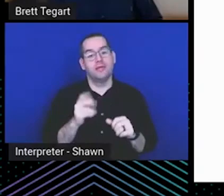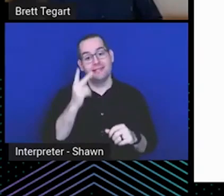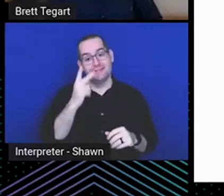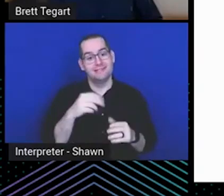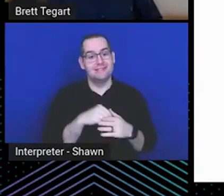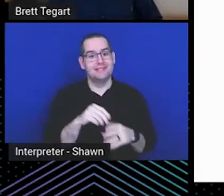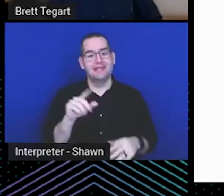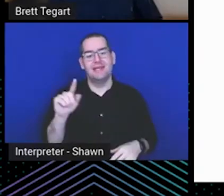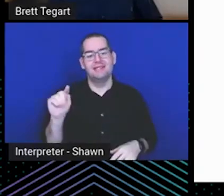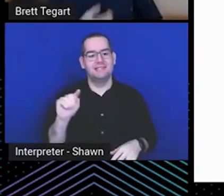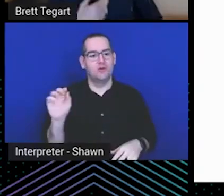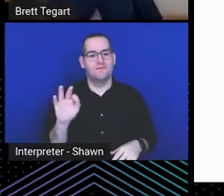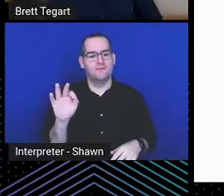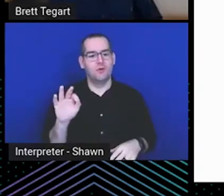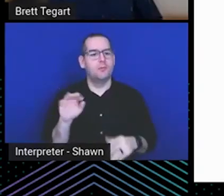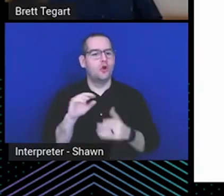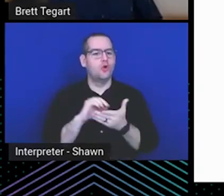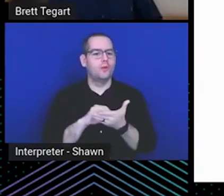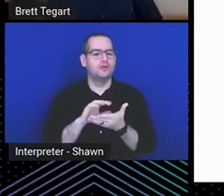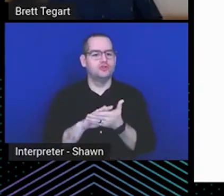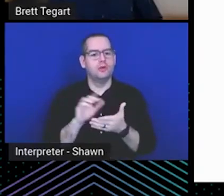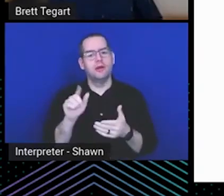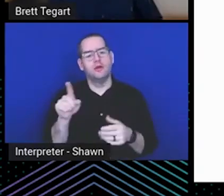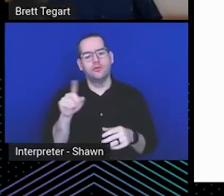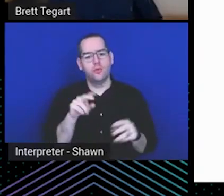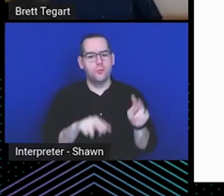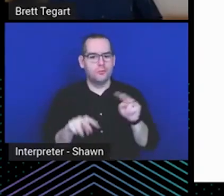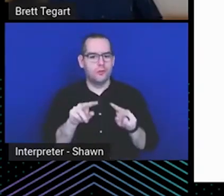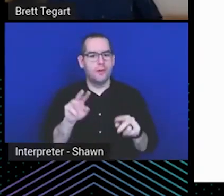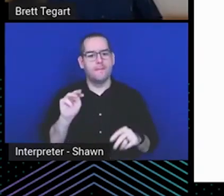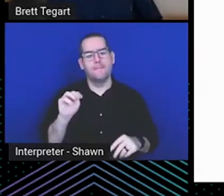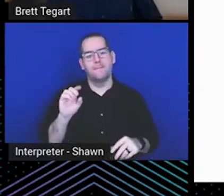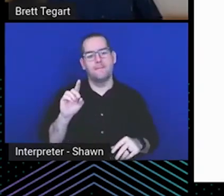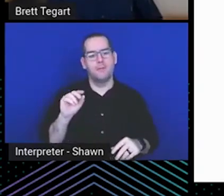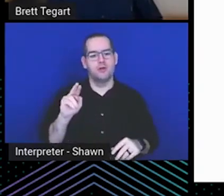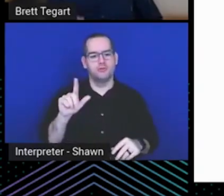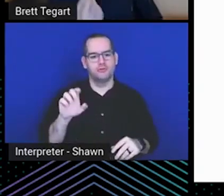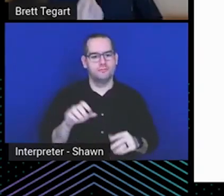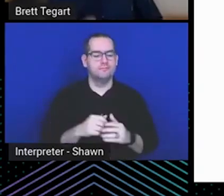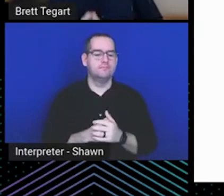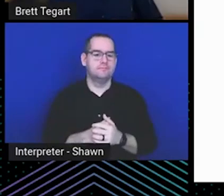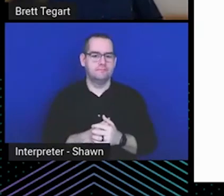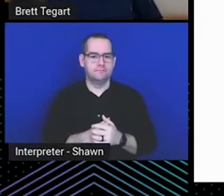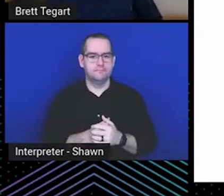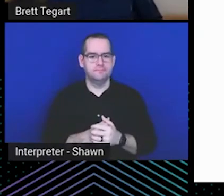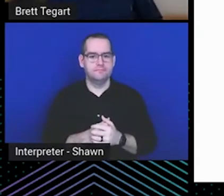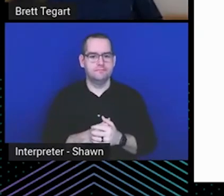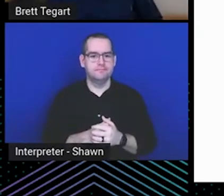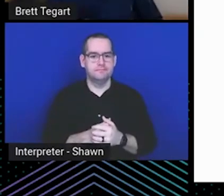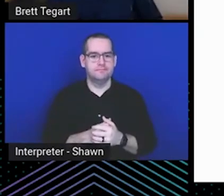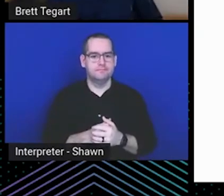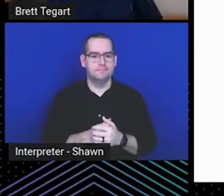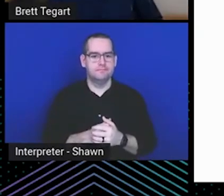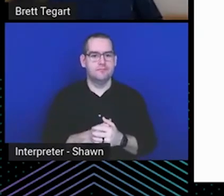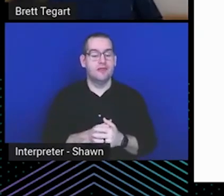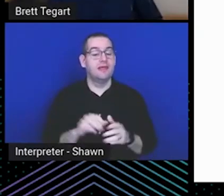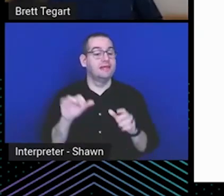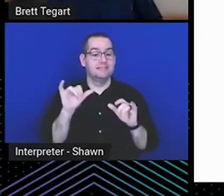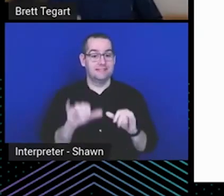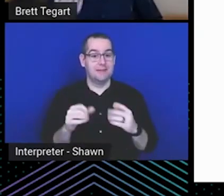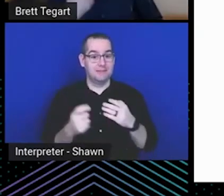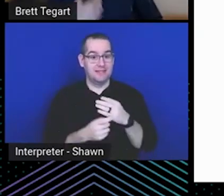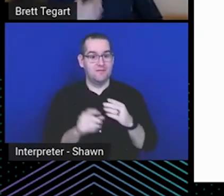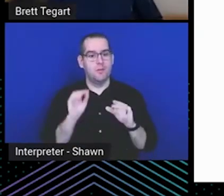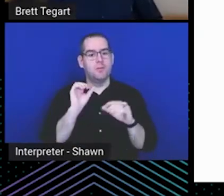Terraform registry where they go to browse our catalog of modules. Where there's sane defaults, we put those in place. So